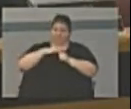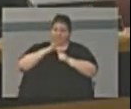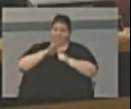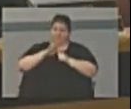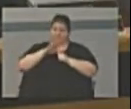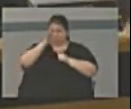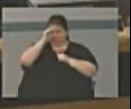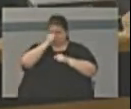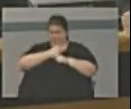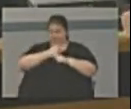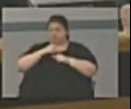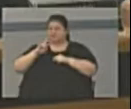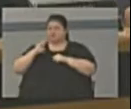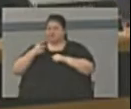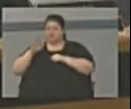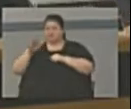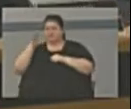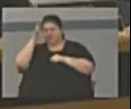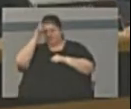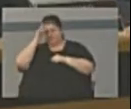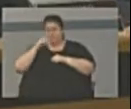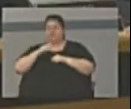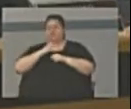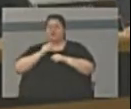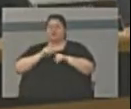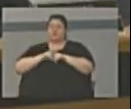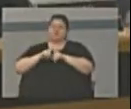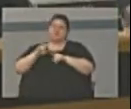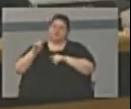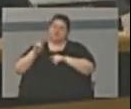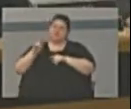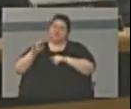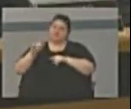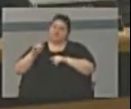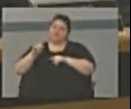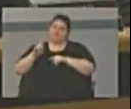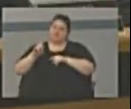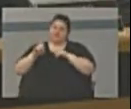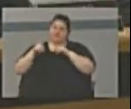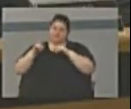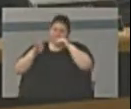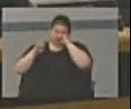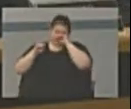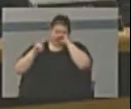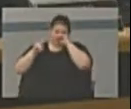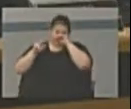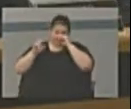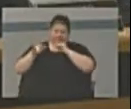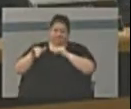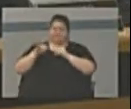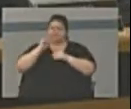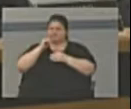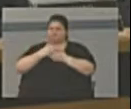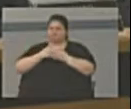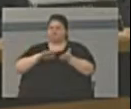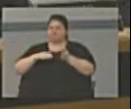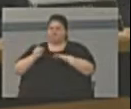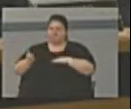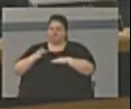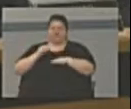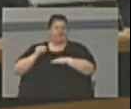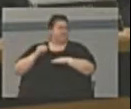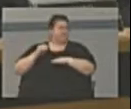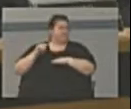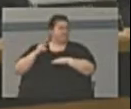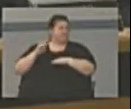here. Dwayne Plumley, passing of his daughter with the Department of Public Works, and Thomas Slater with the Department of